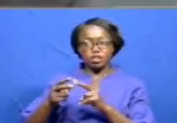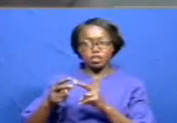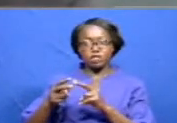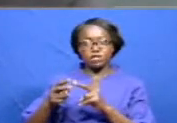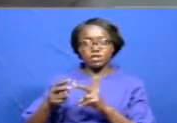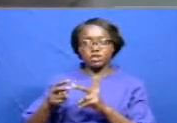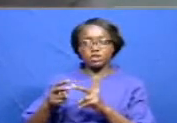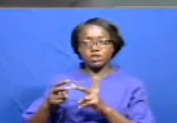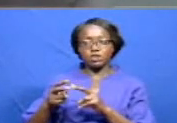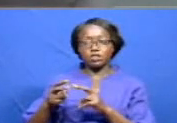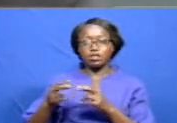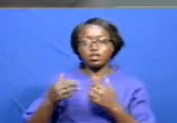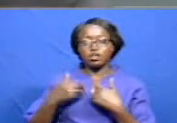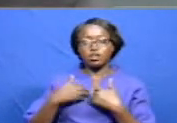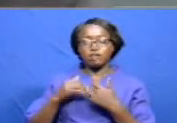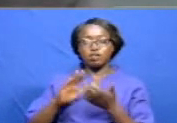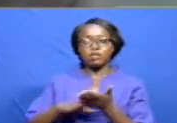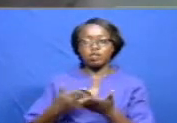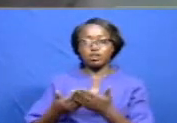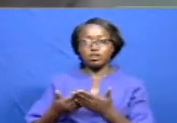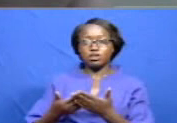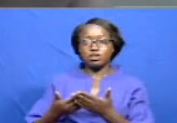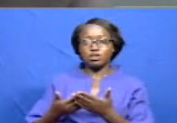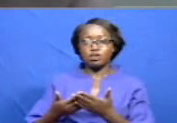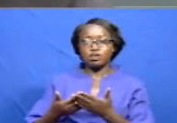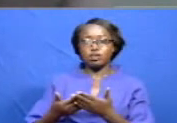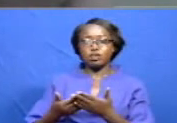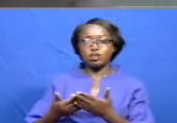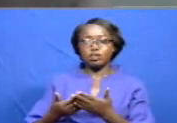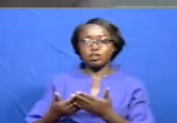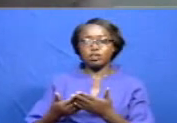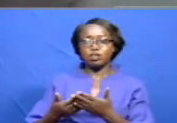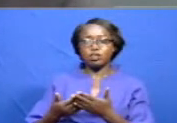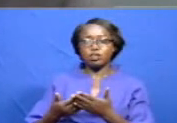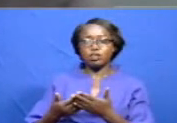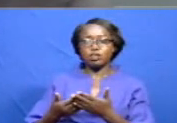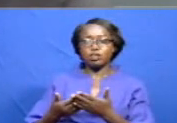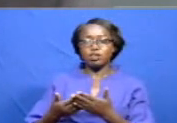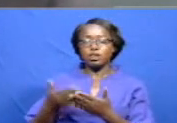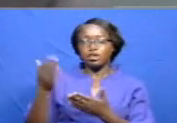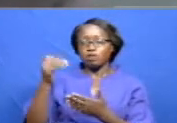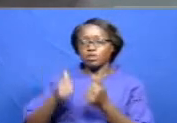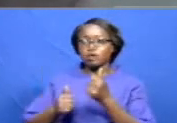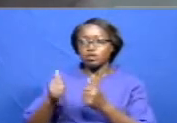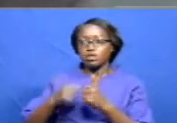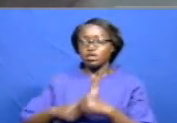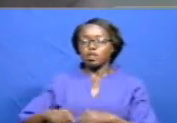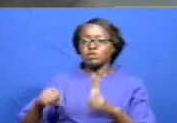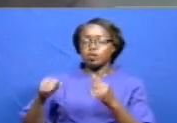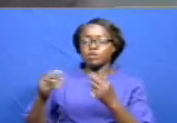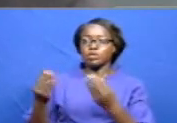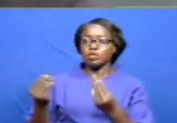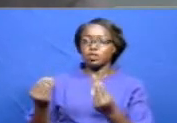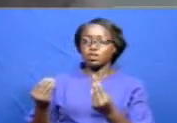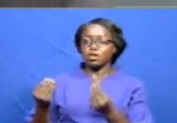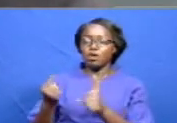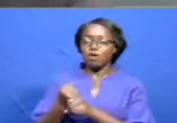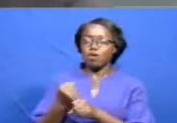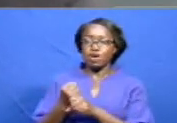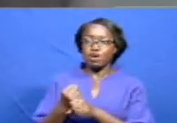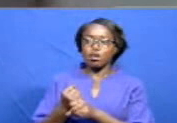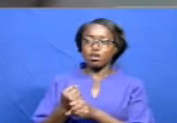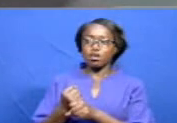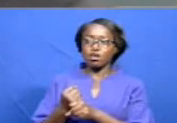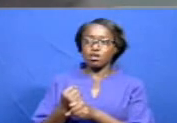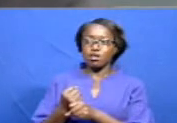existence, we will have to come up with applications and with means by which they can be able to easily function in